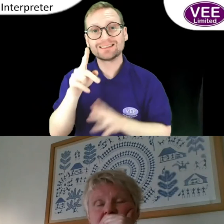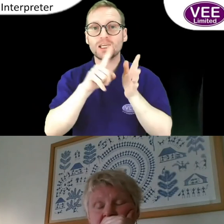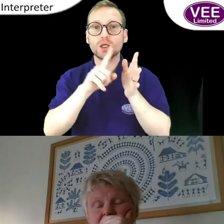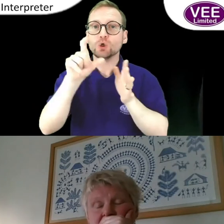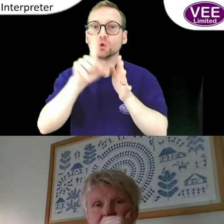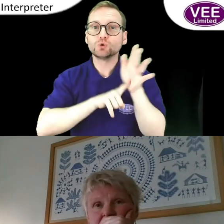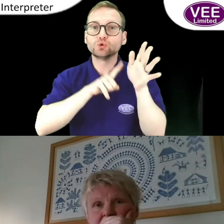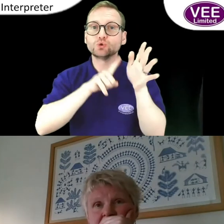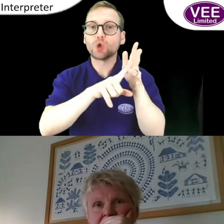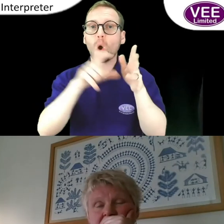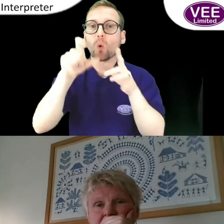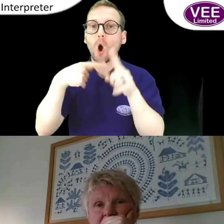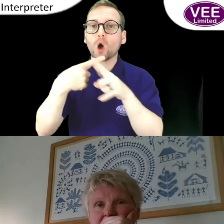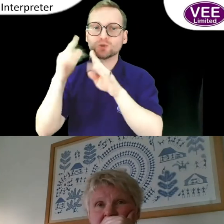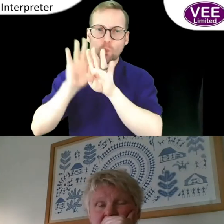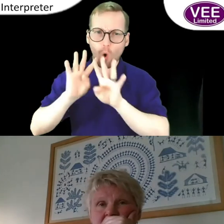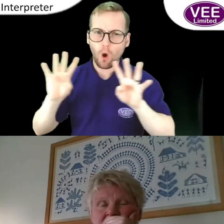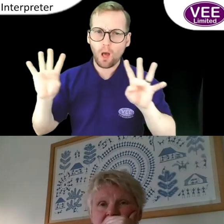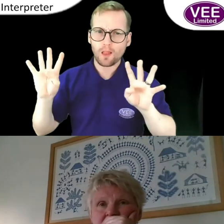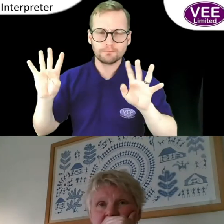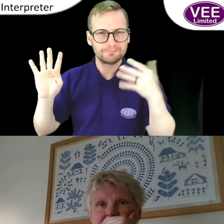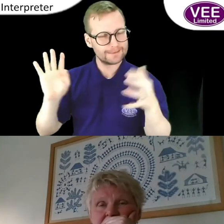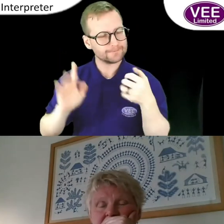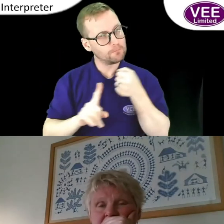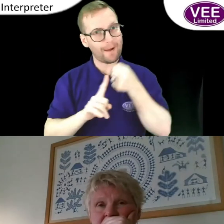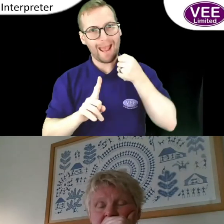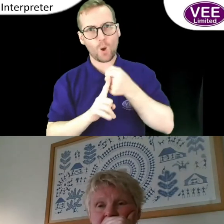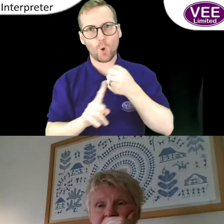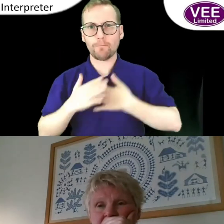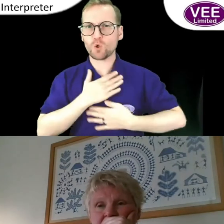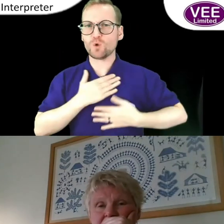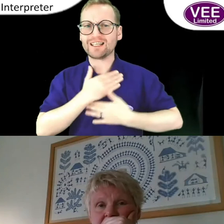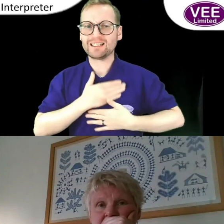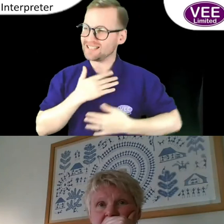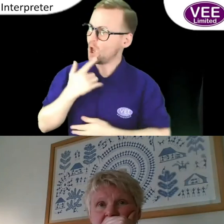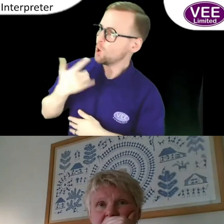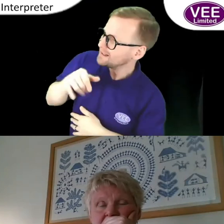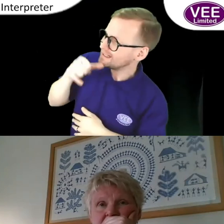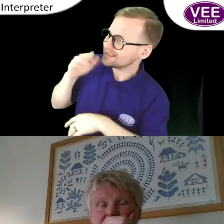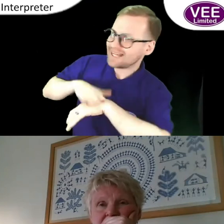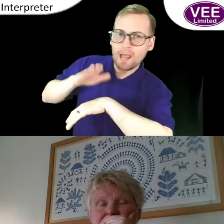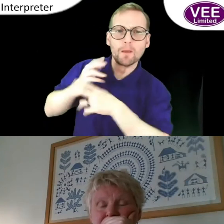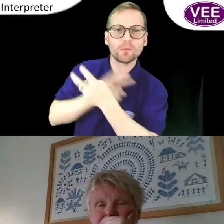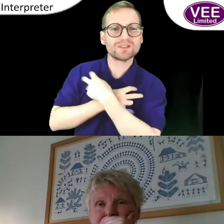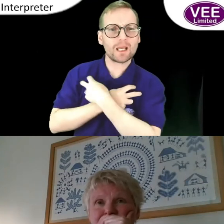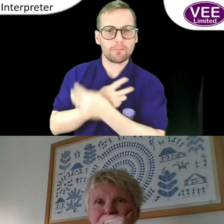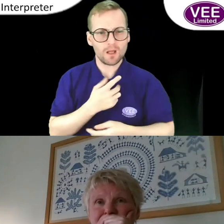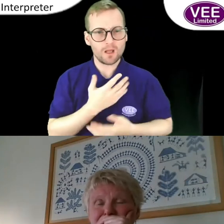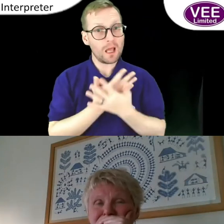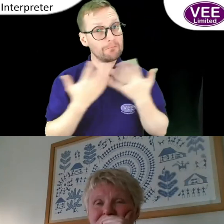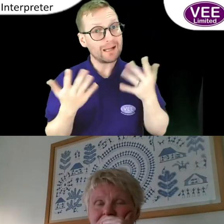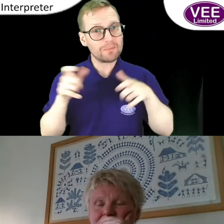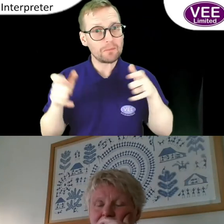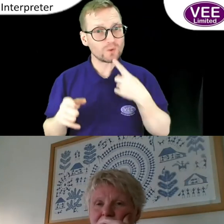on display, incredibly moving. And I think, you know, you might ask someone, oh, did you have a nice time at the museum? And actually, it's